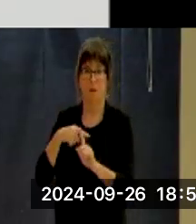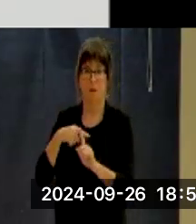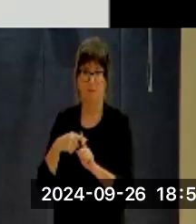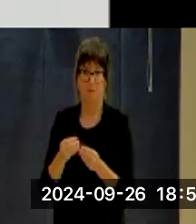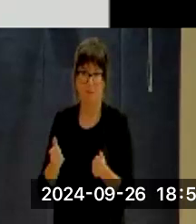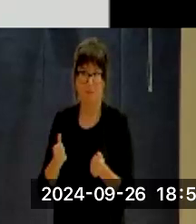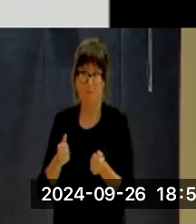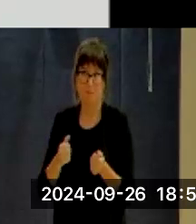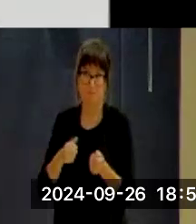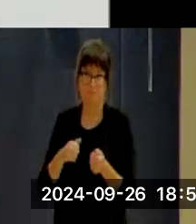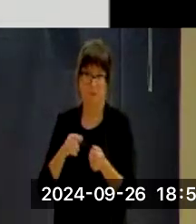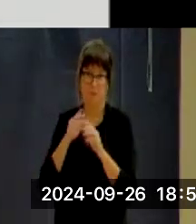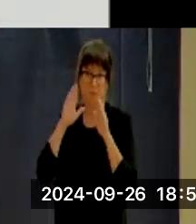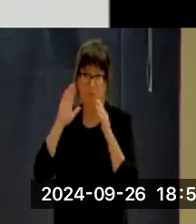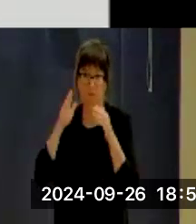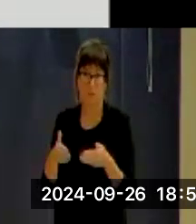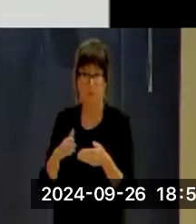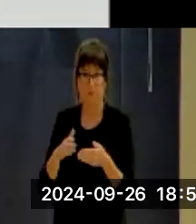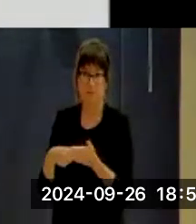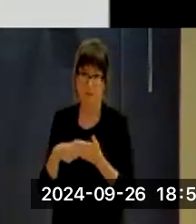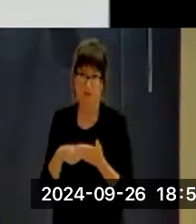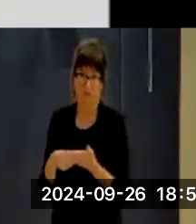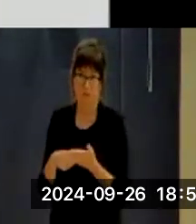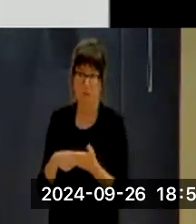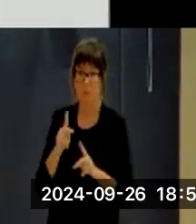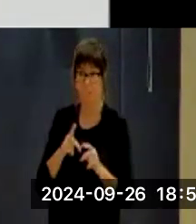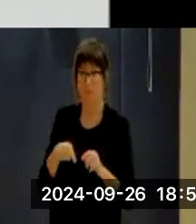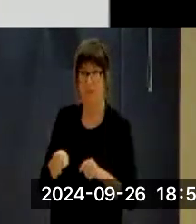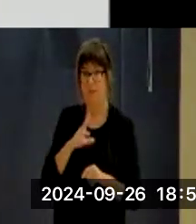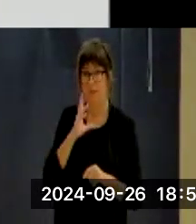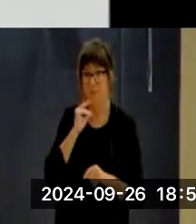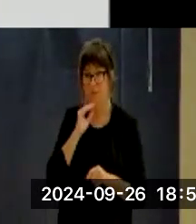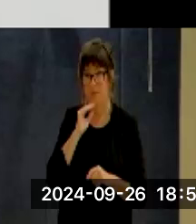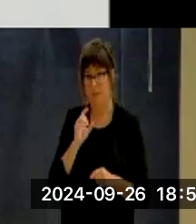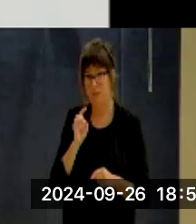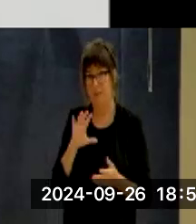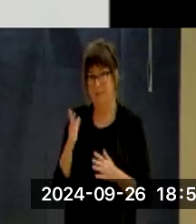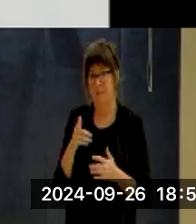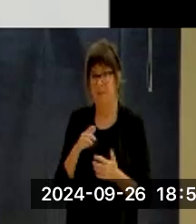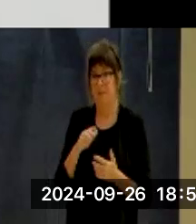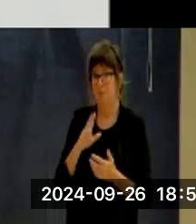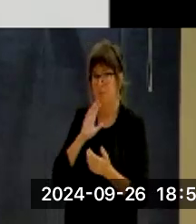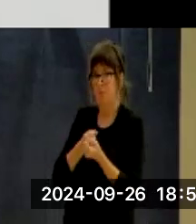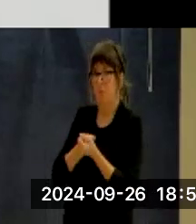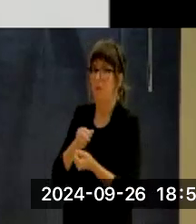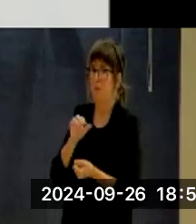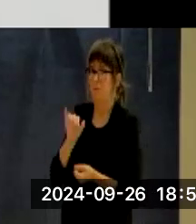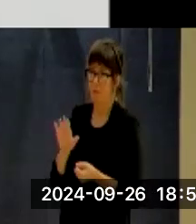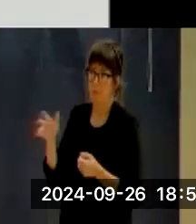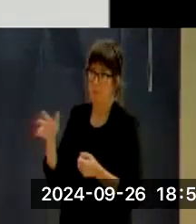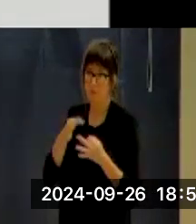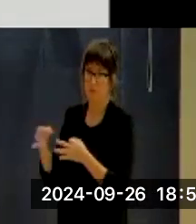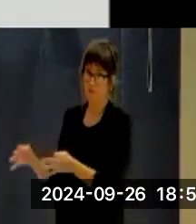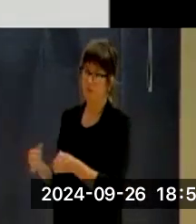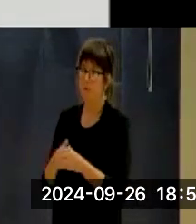actually the folks who are going through crises really want. So that's kind of a little bit about Thank both of